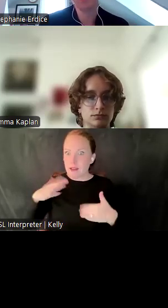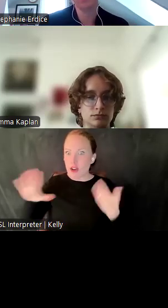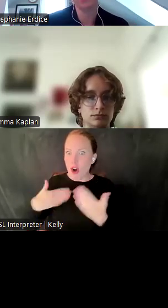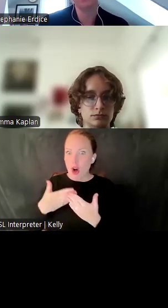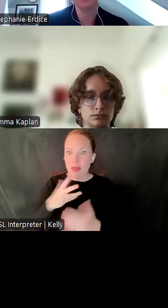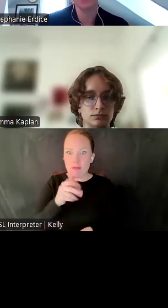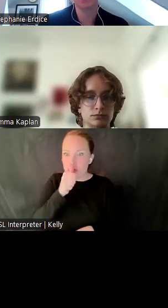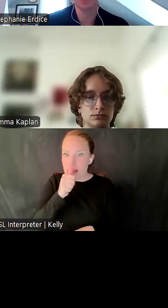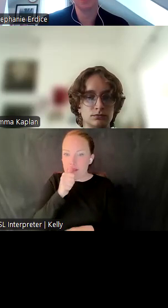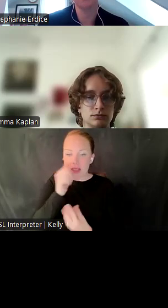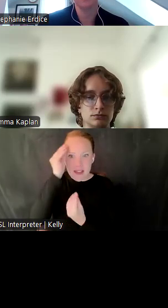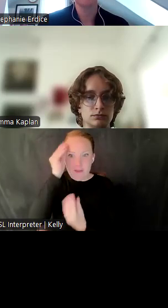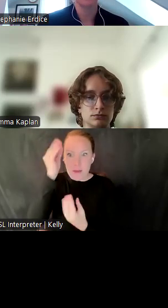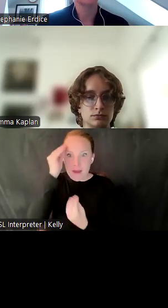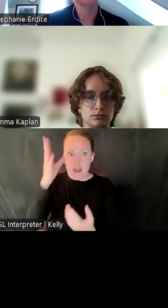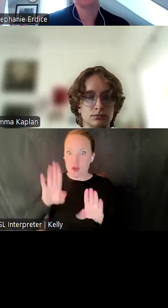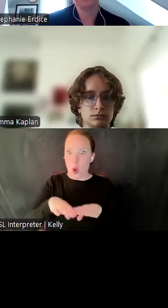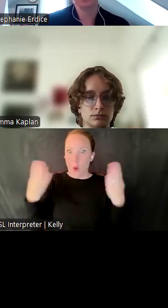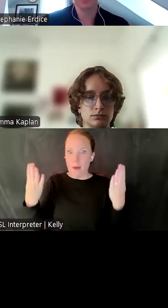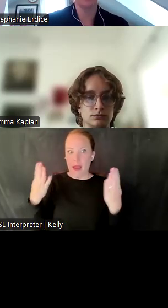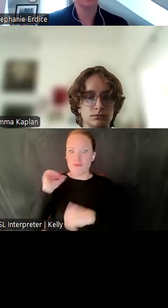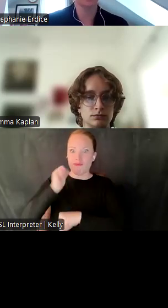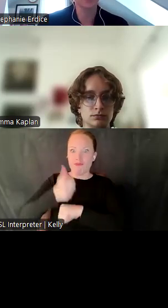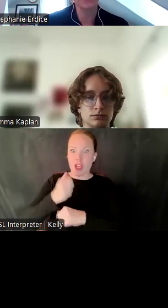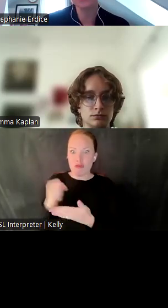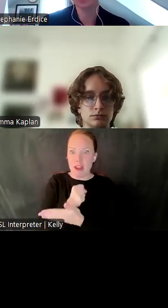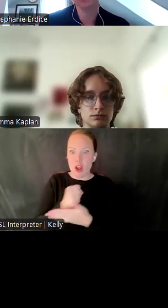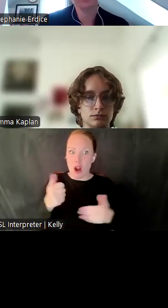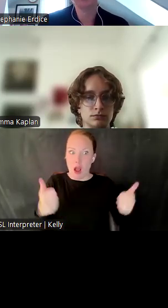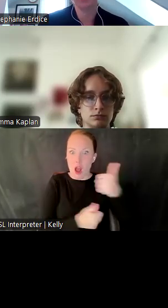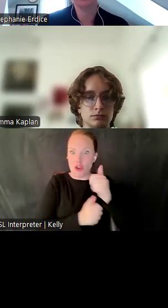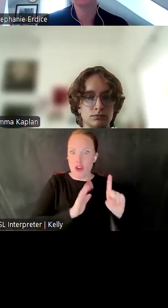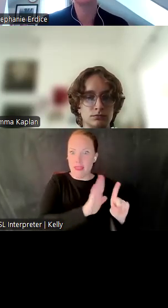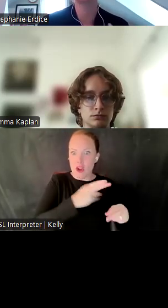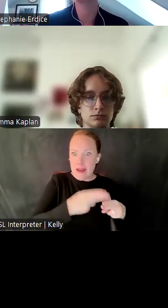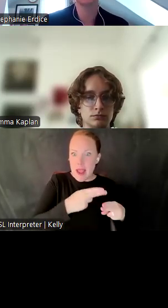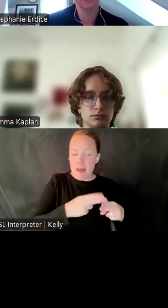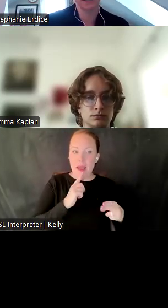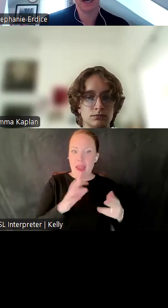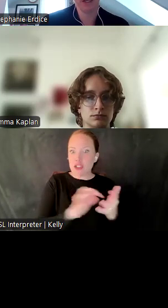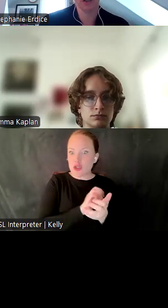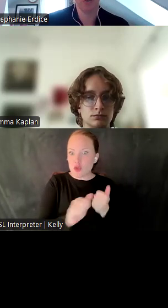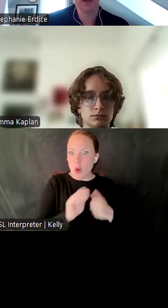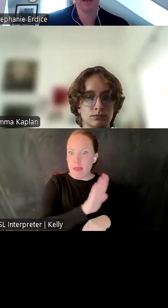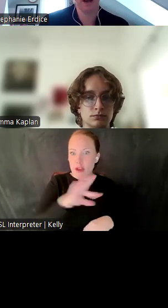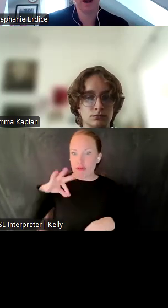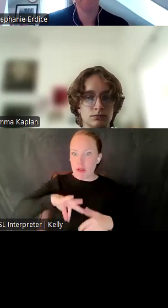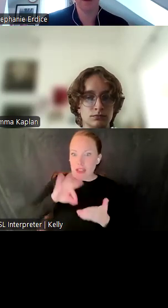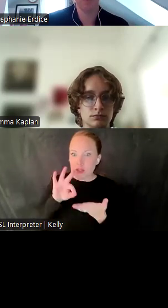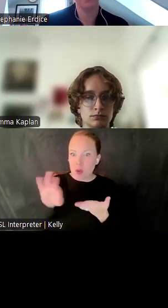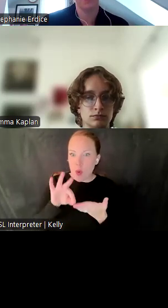credit card in the name of the survivor, and they could really destroy their credit or do some serious damage